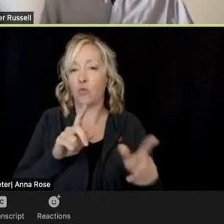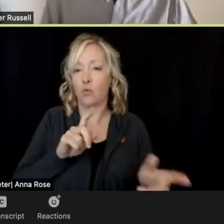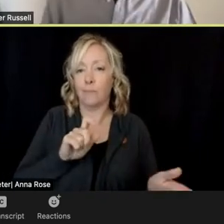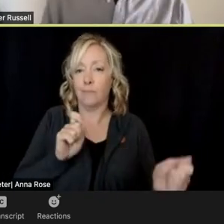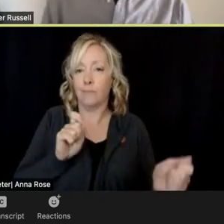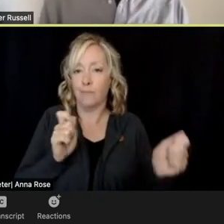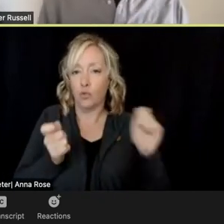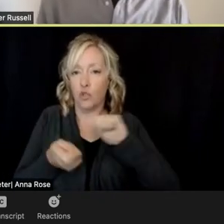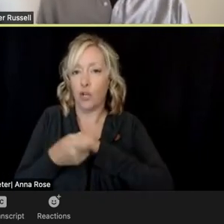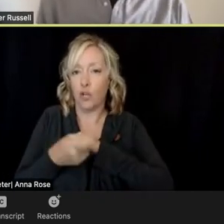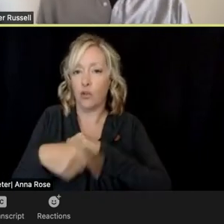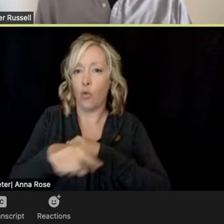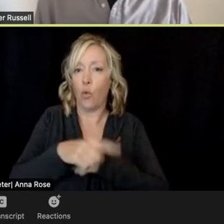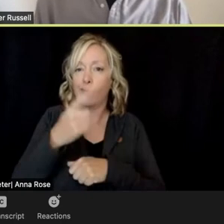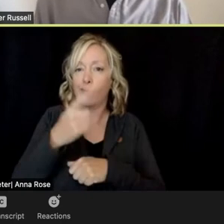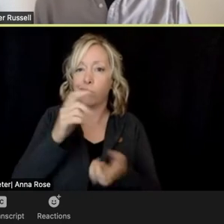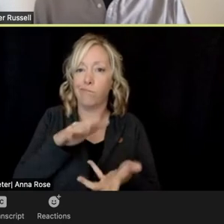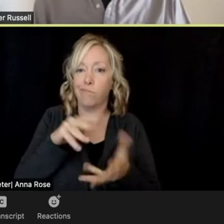behaviors